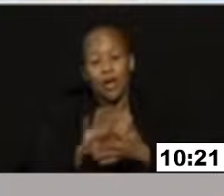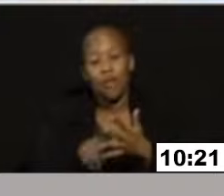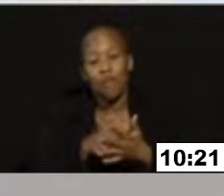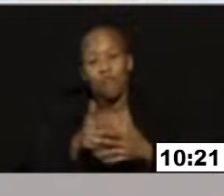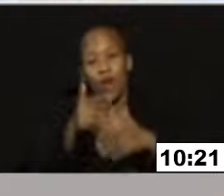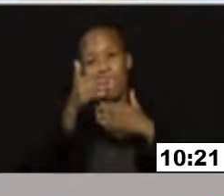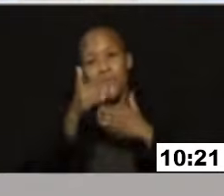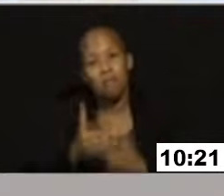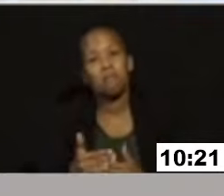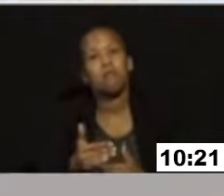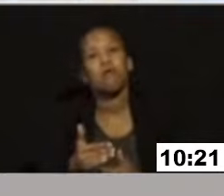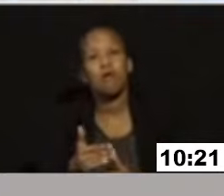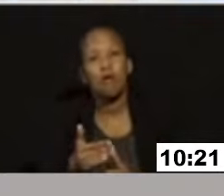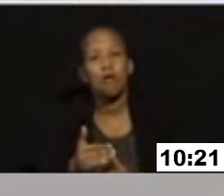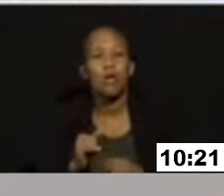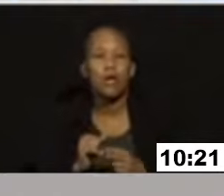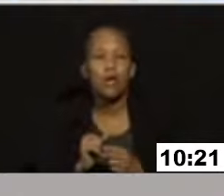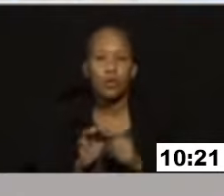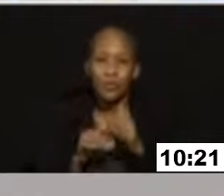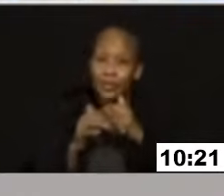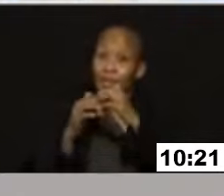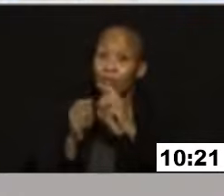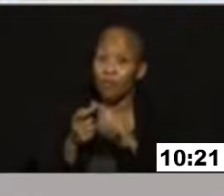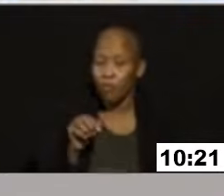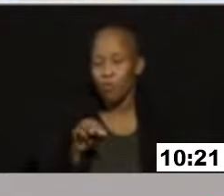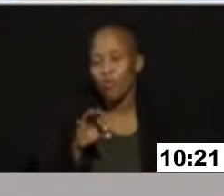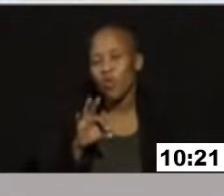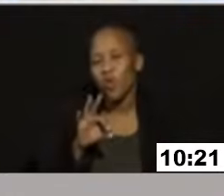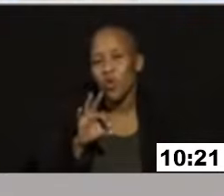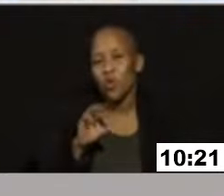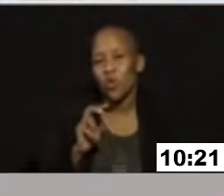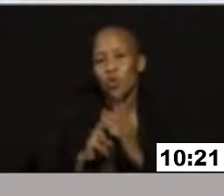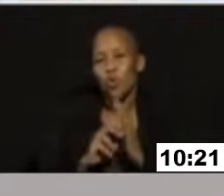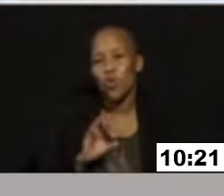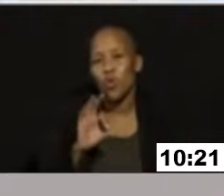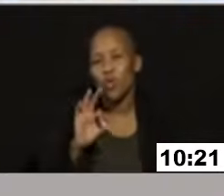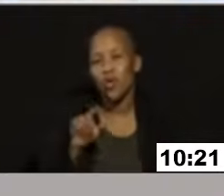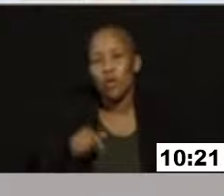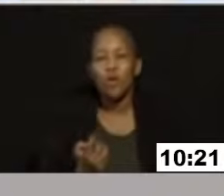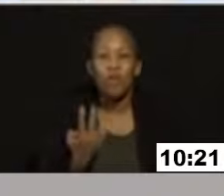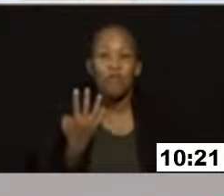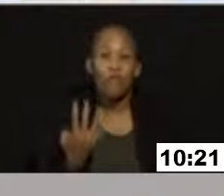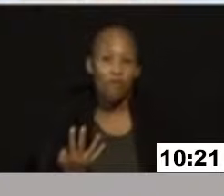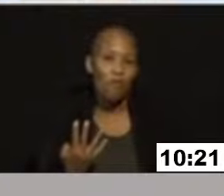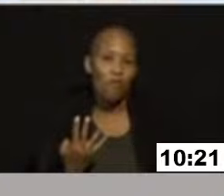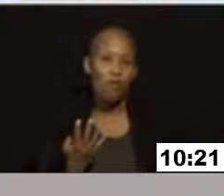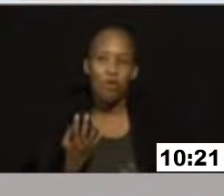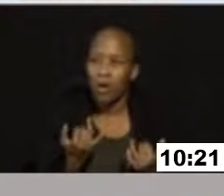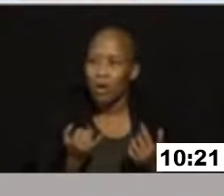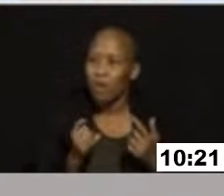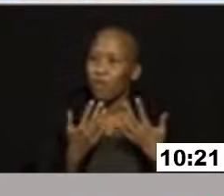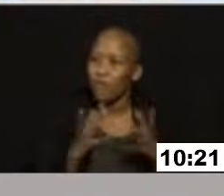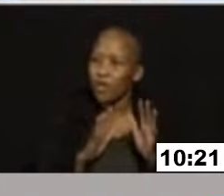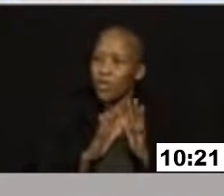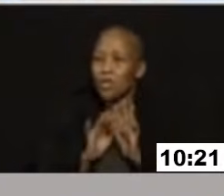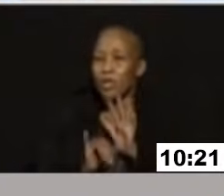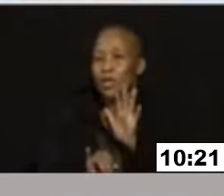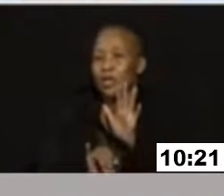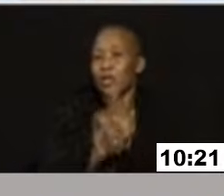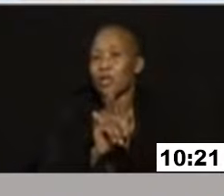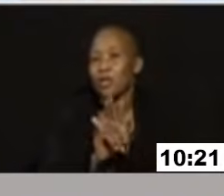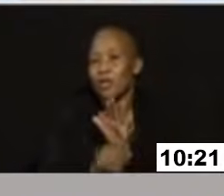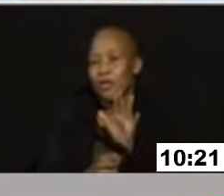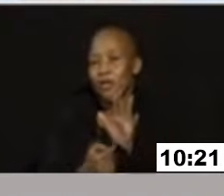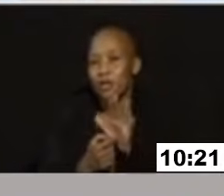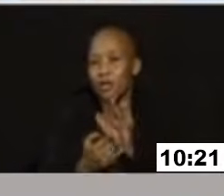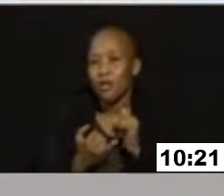in Rule 3.4. And also the evidence leaders indicated to us that we would have to apply for condonation